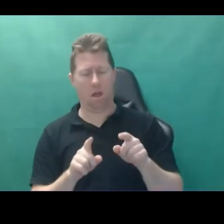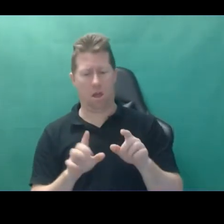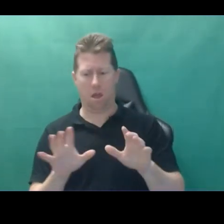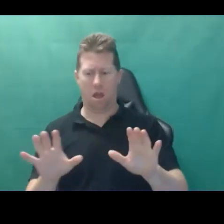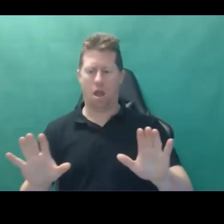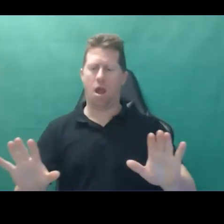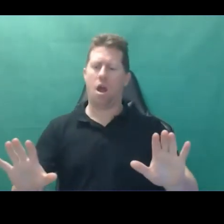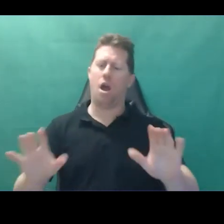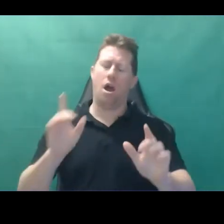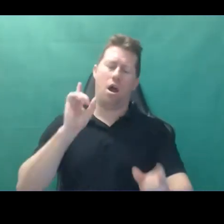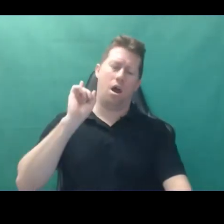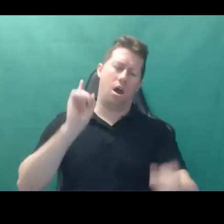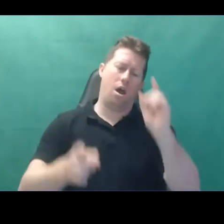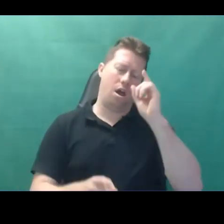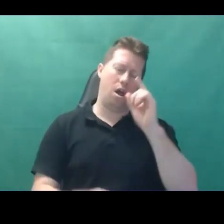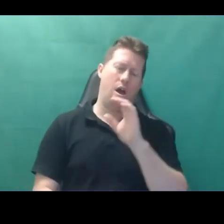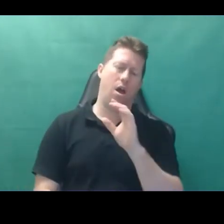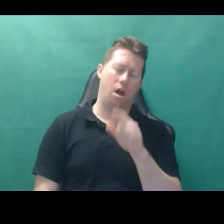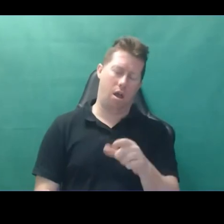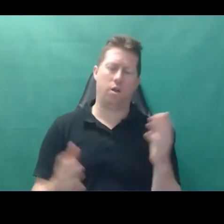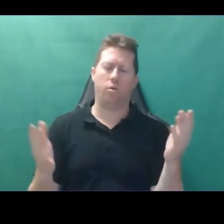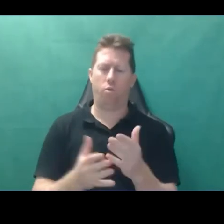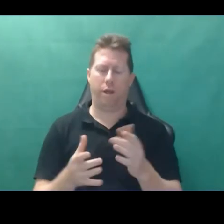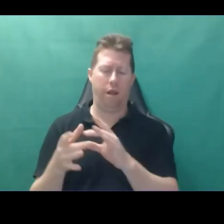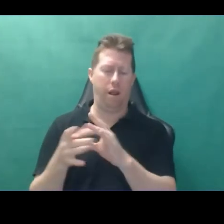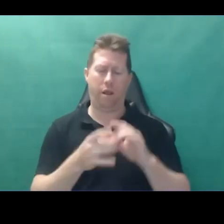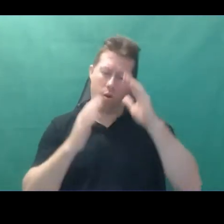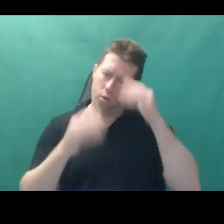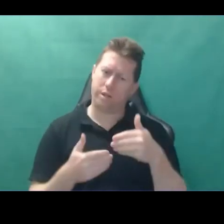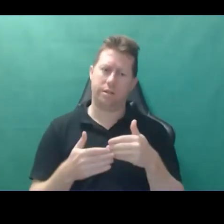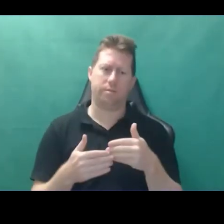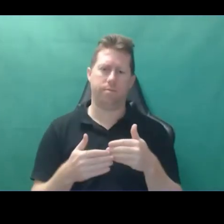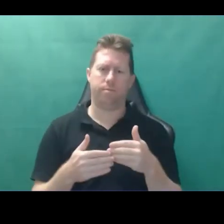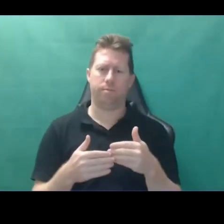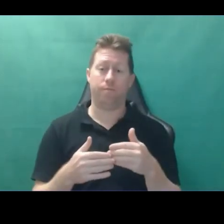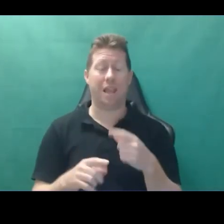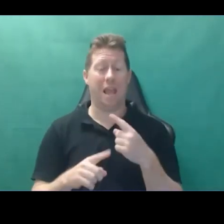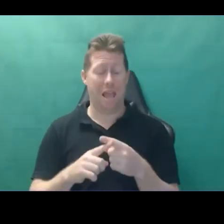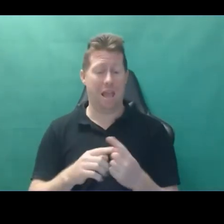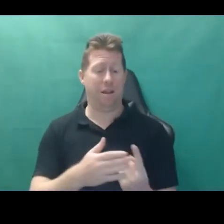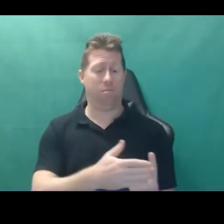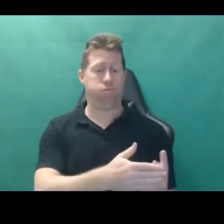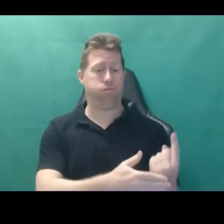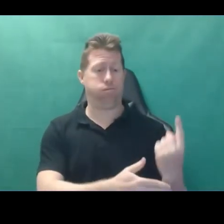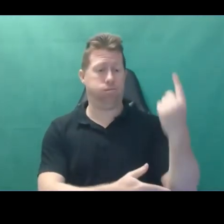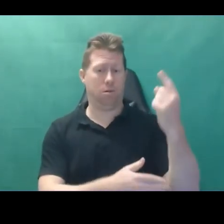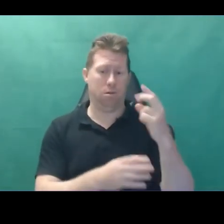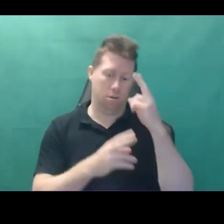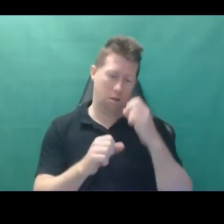it's a very common characteristic of the spectrum. The other thing was, of course, the rise of the, of the green movement